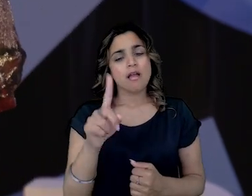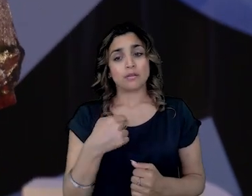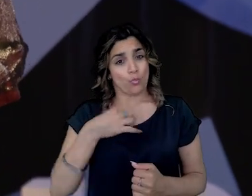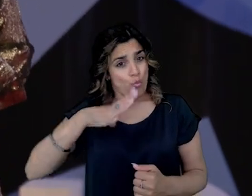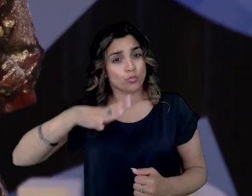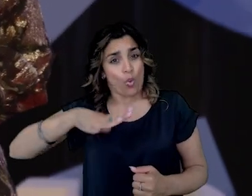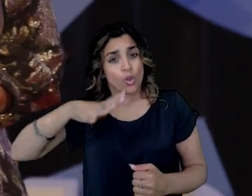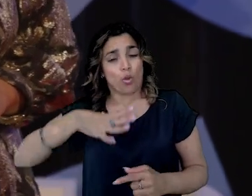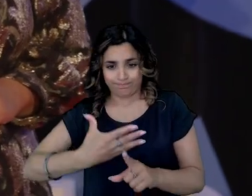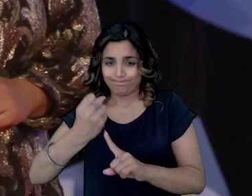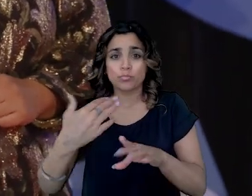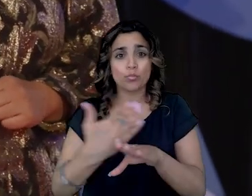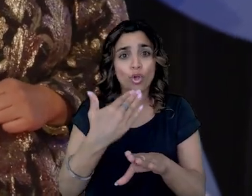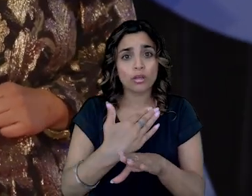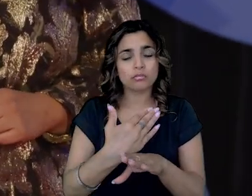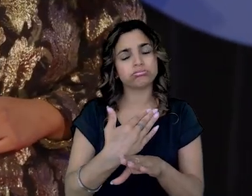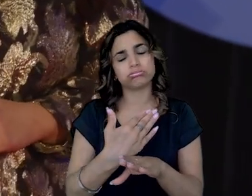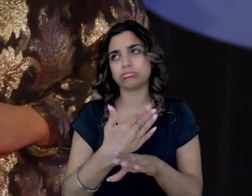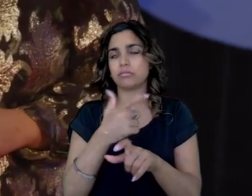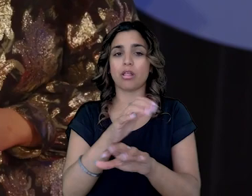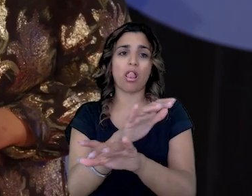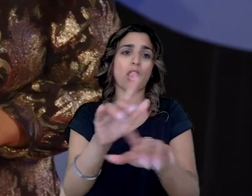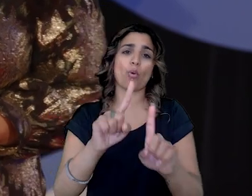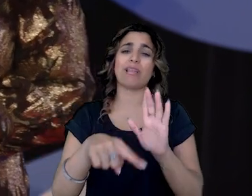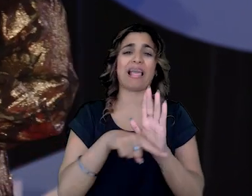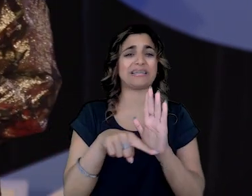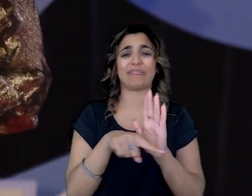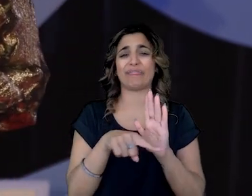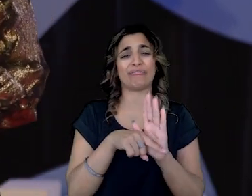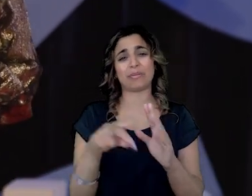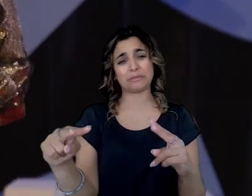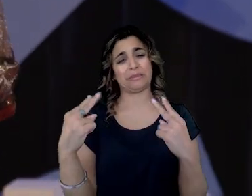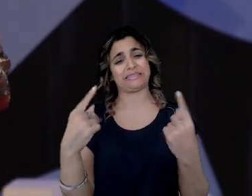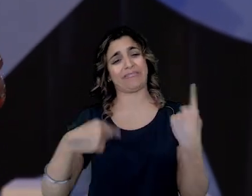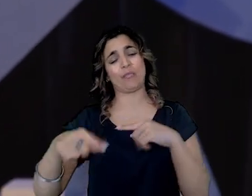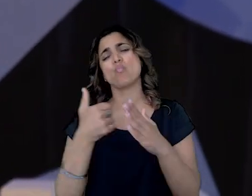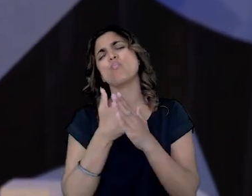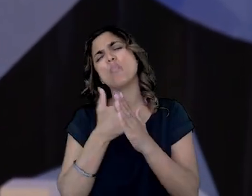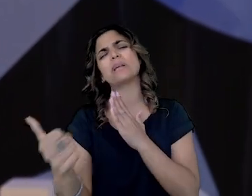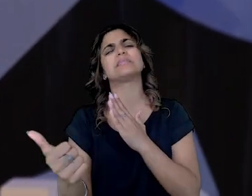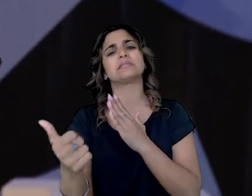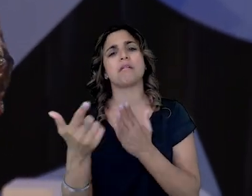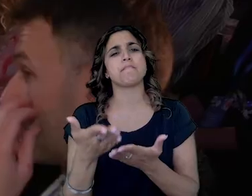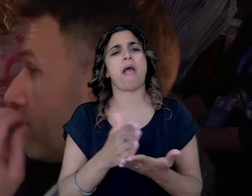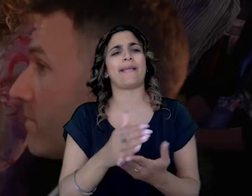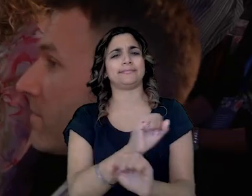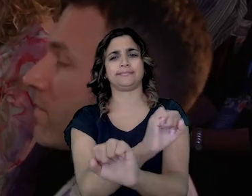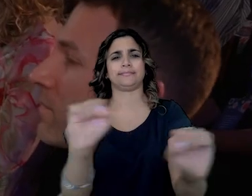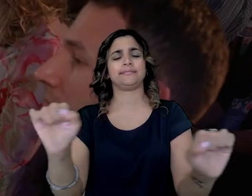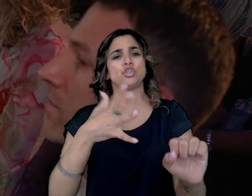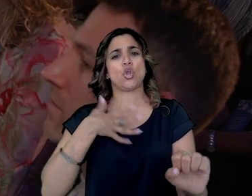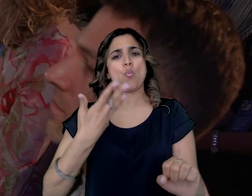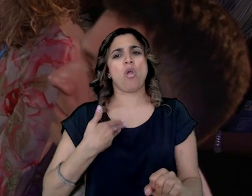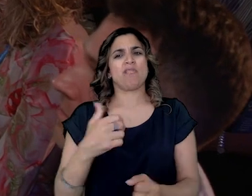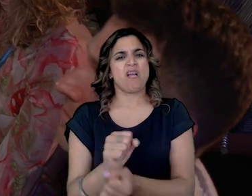desire to want to work negative perceptions and bias against employing disabled people and our